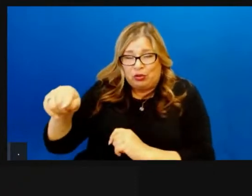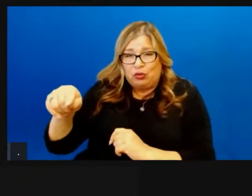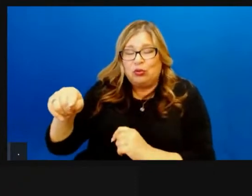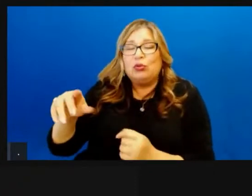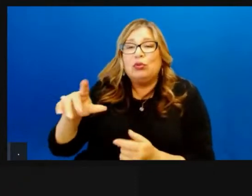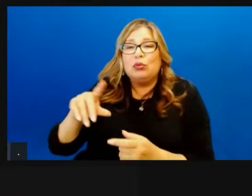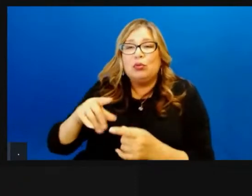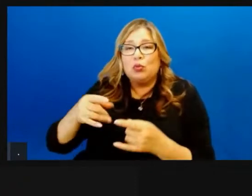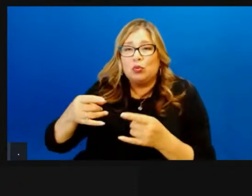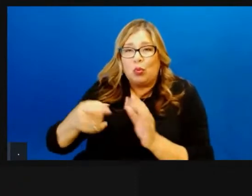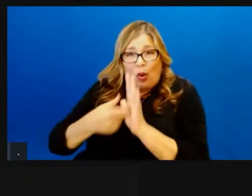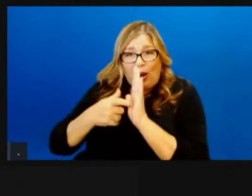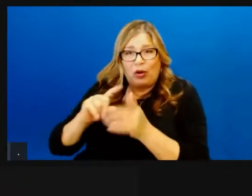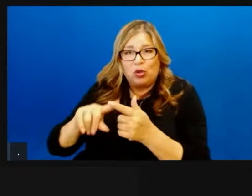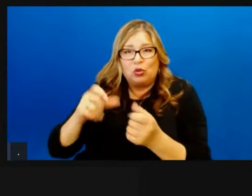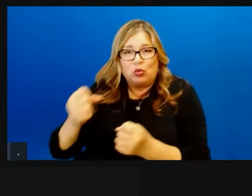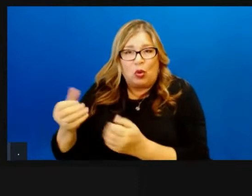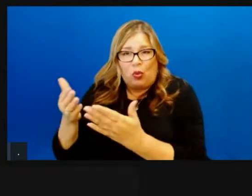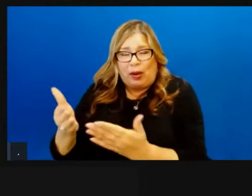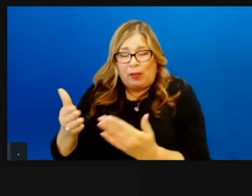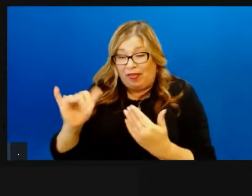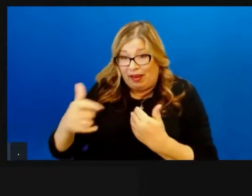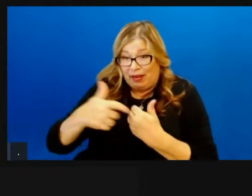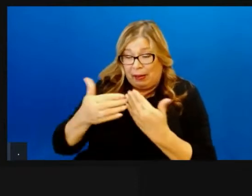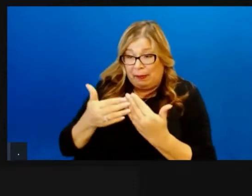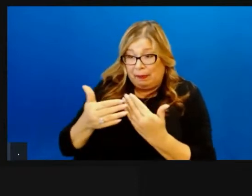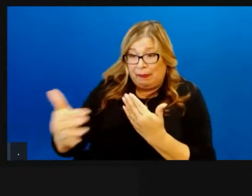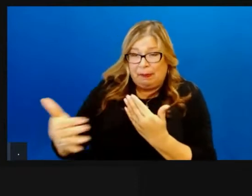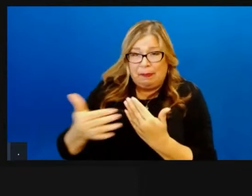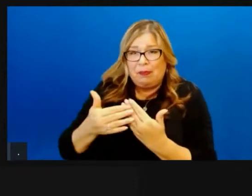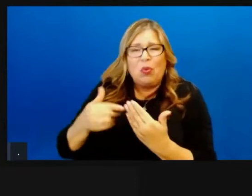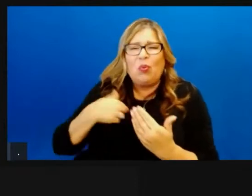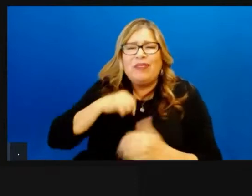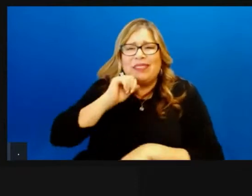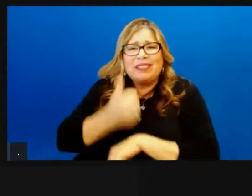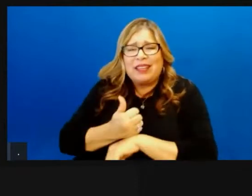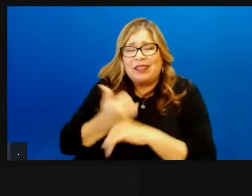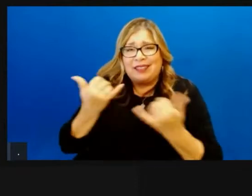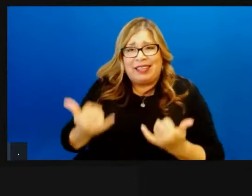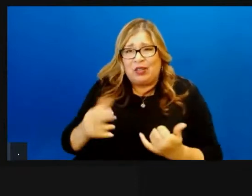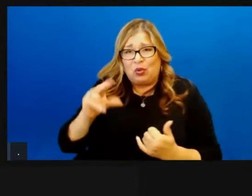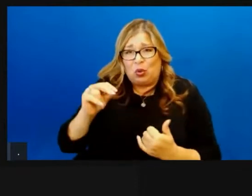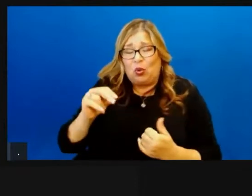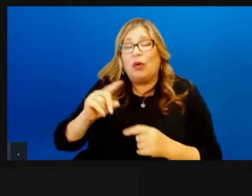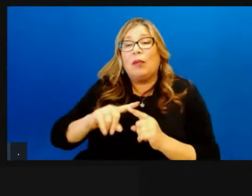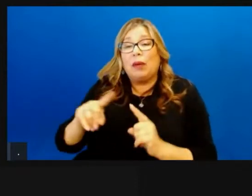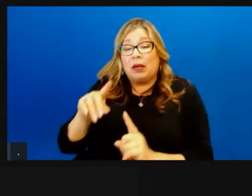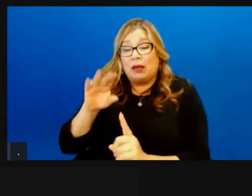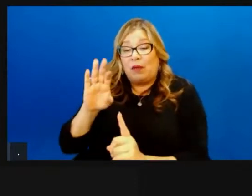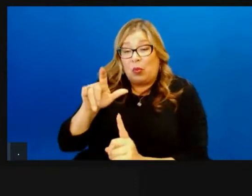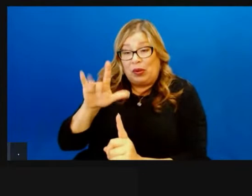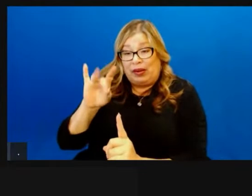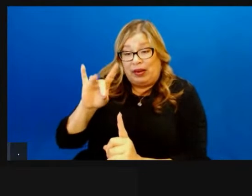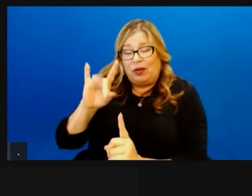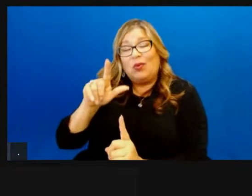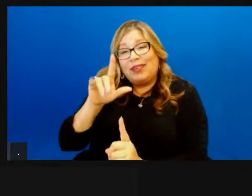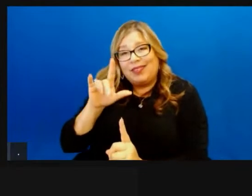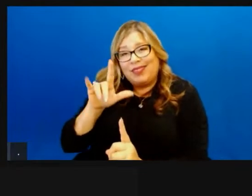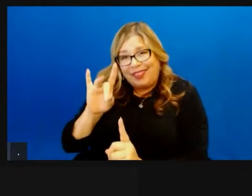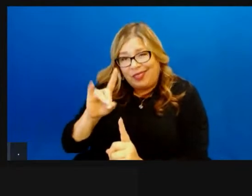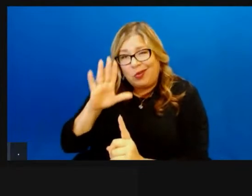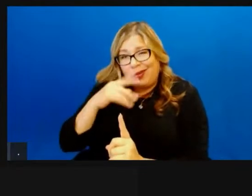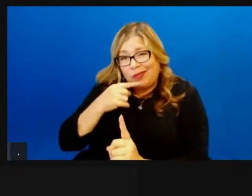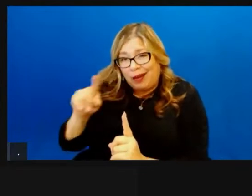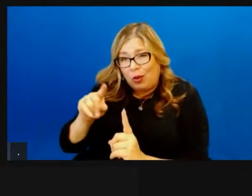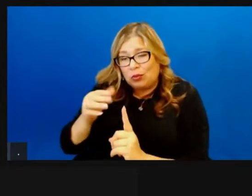time period, although not set today, it's certainly going to take some time for schools and